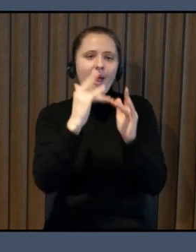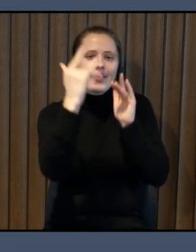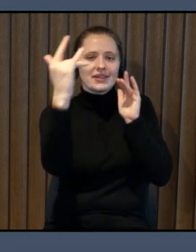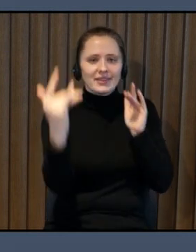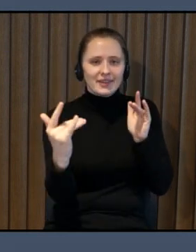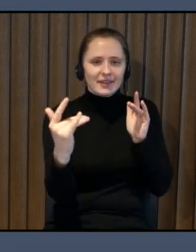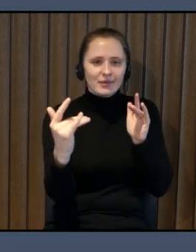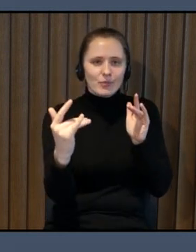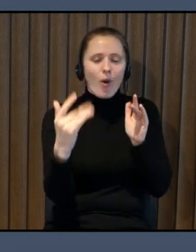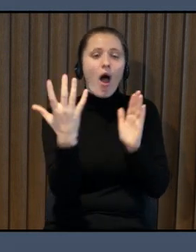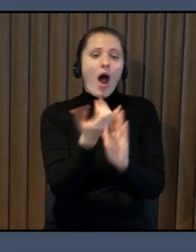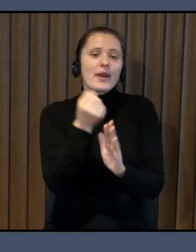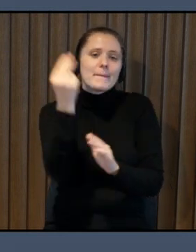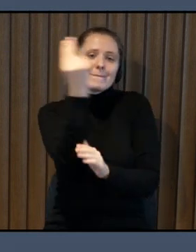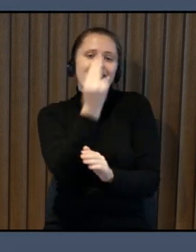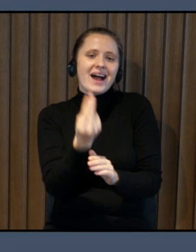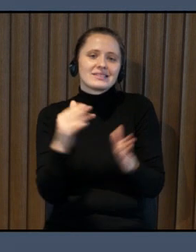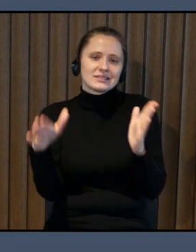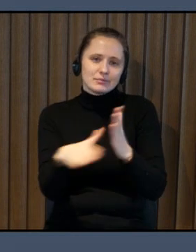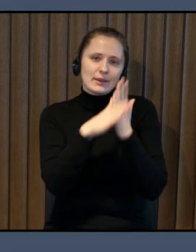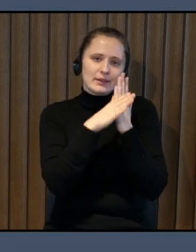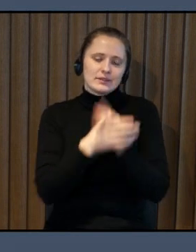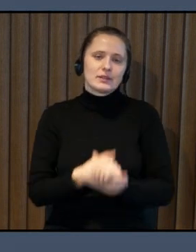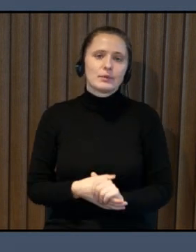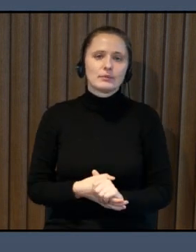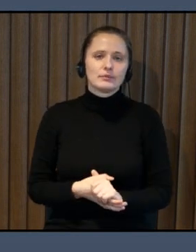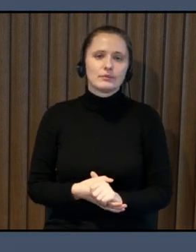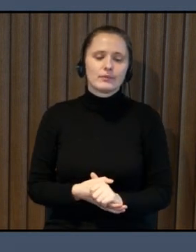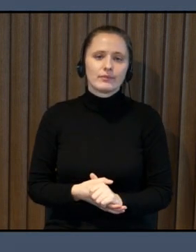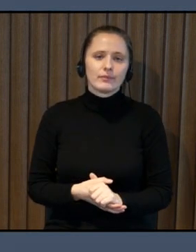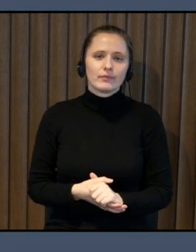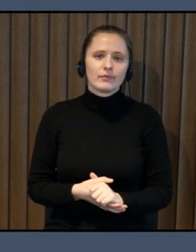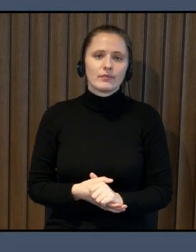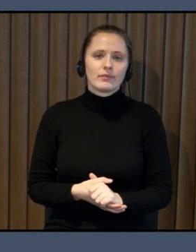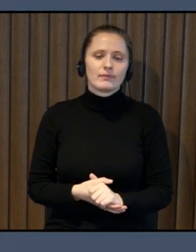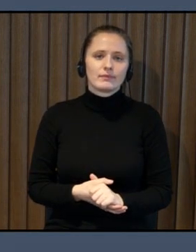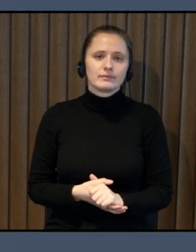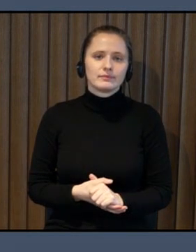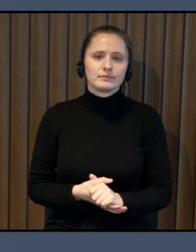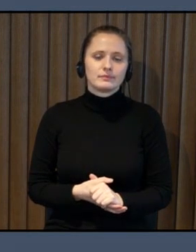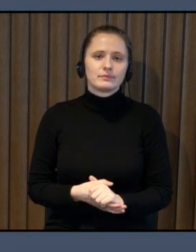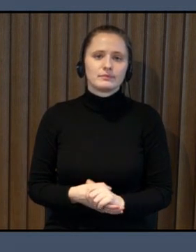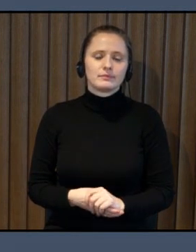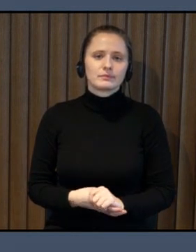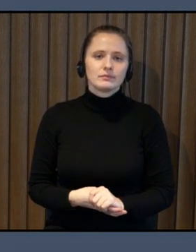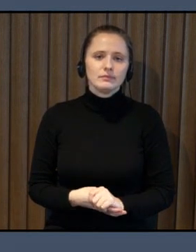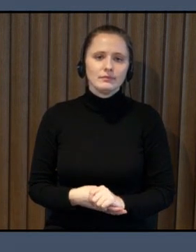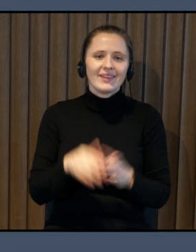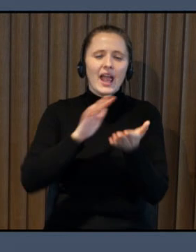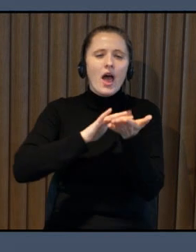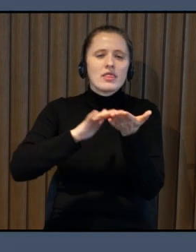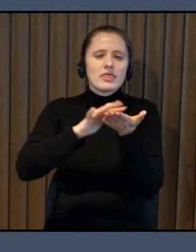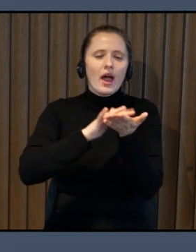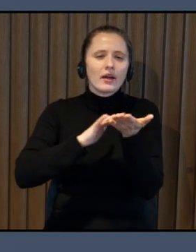and it was also sent to Liepāja, and this was the way how we together with Ivars created a bridge, and we did it by the help